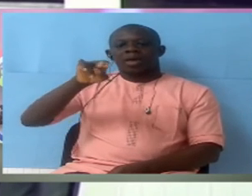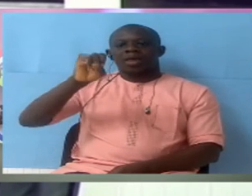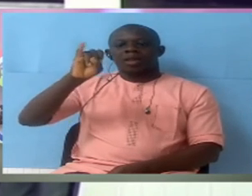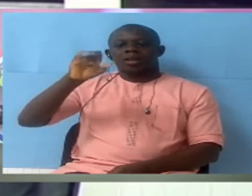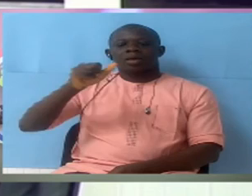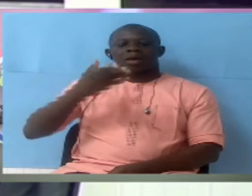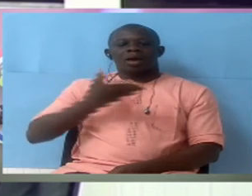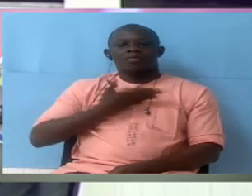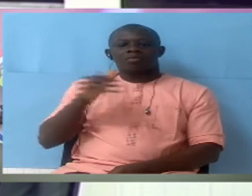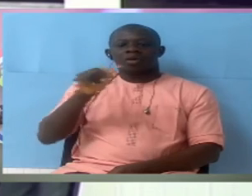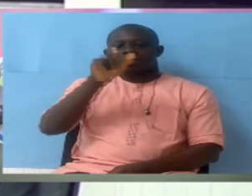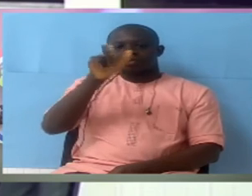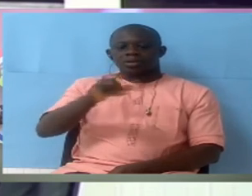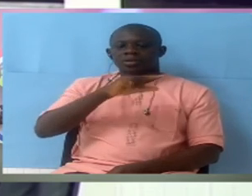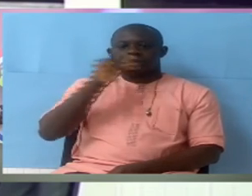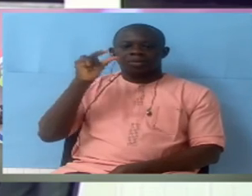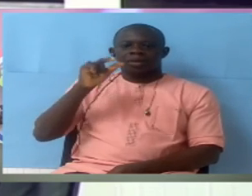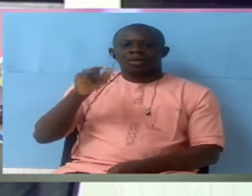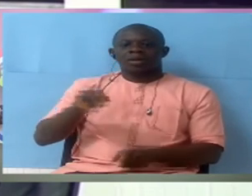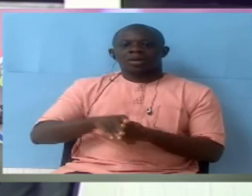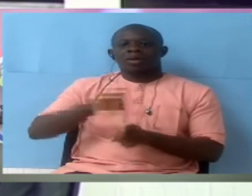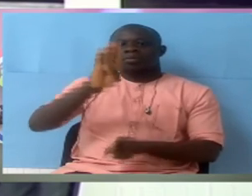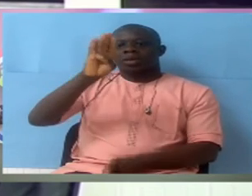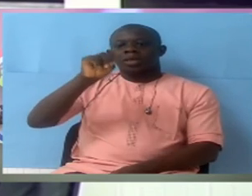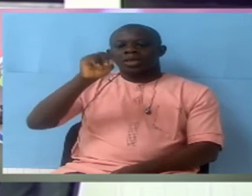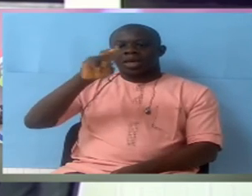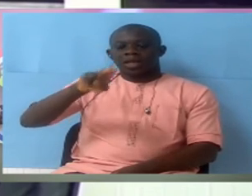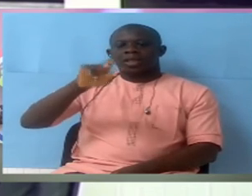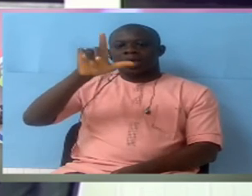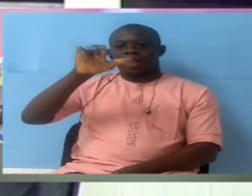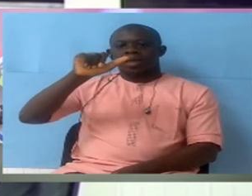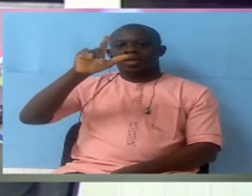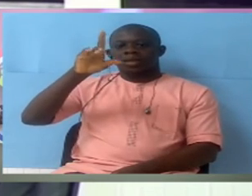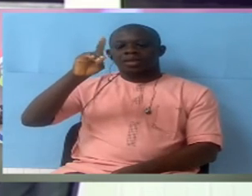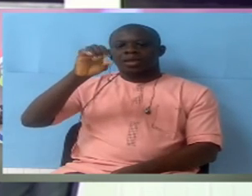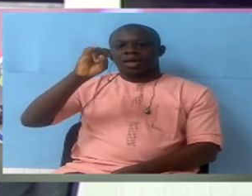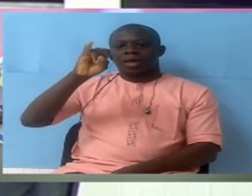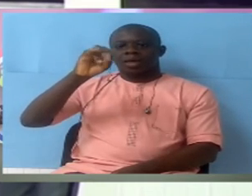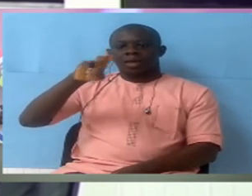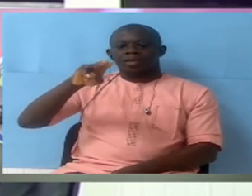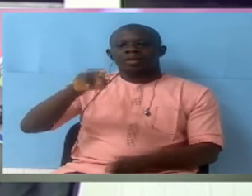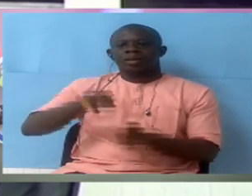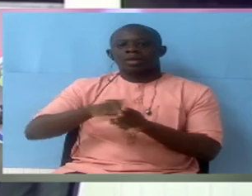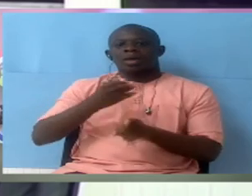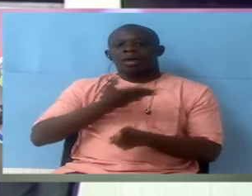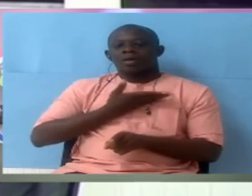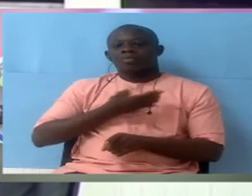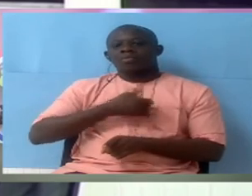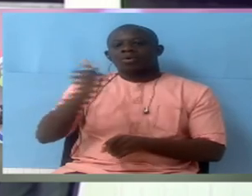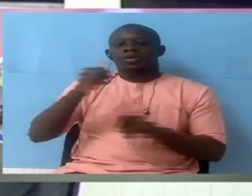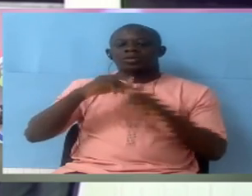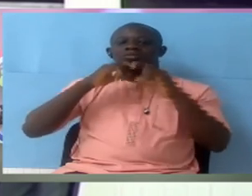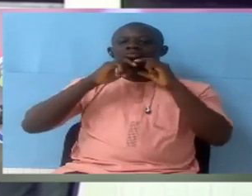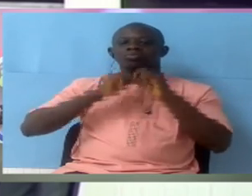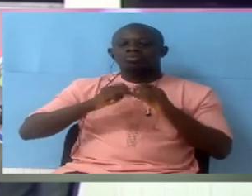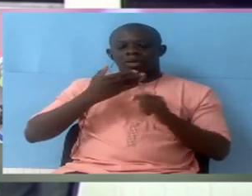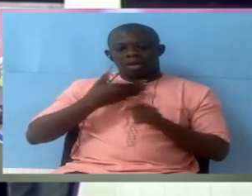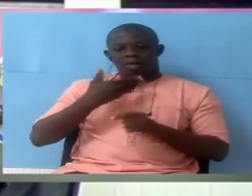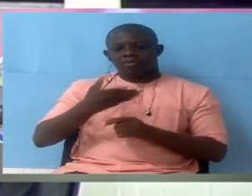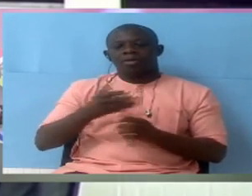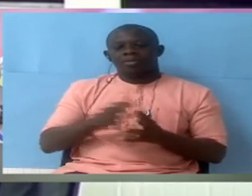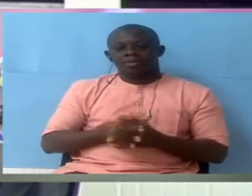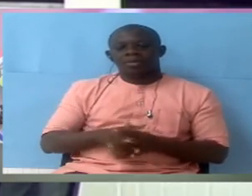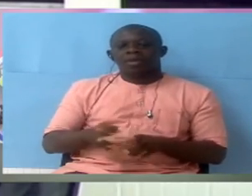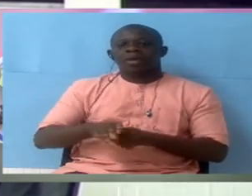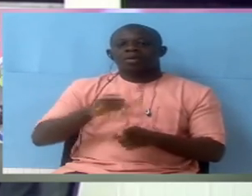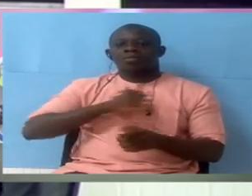Bin Laden. He was having a bushy beard. Amna kenen ku ñu oyé Bin Laden mom sikima bu saxala amone. He's